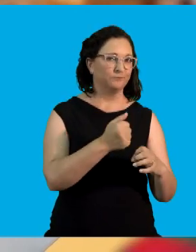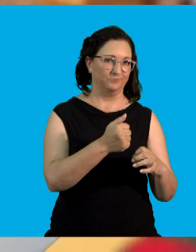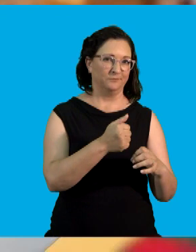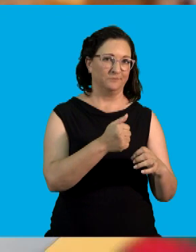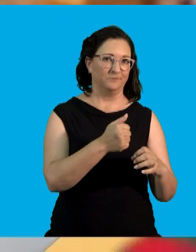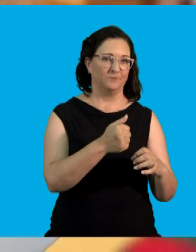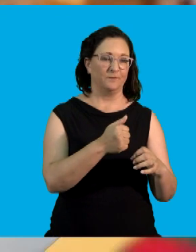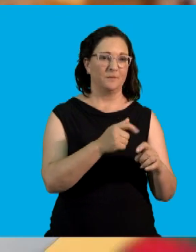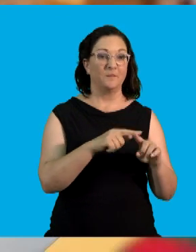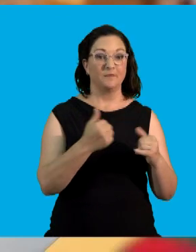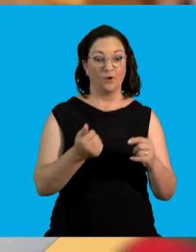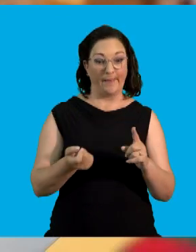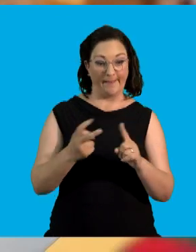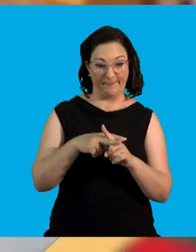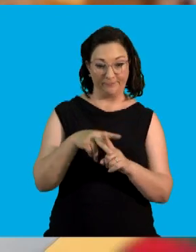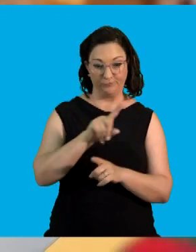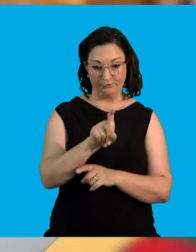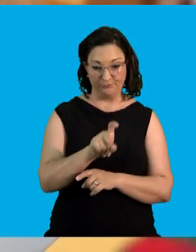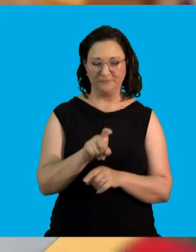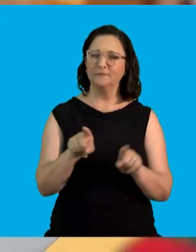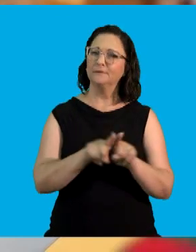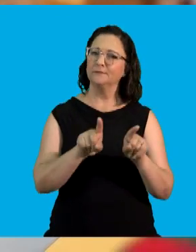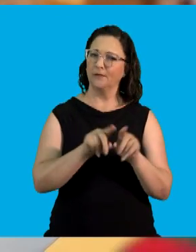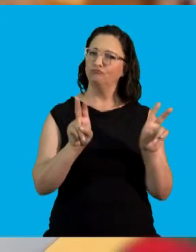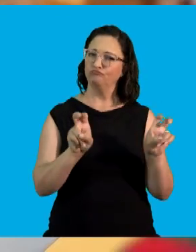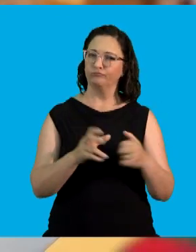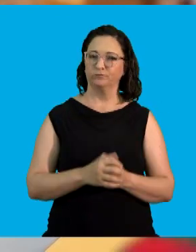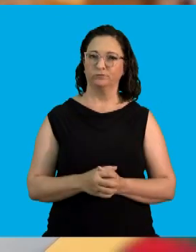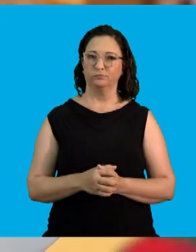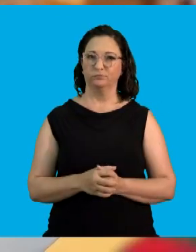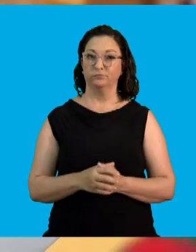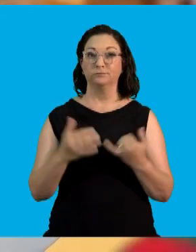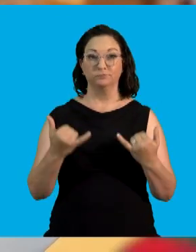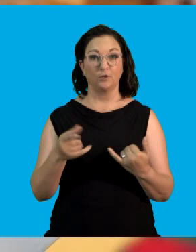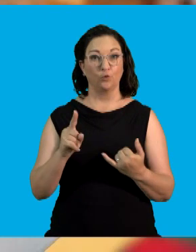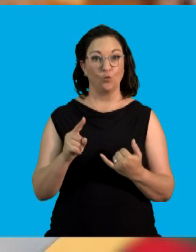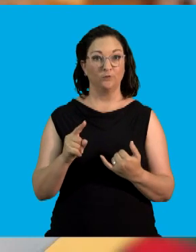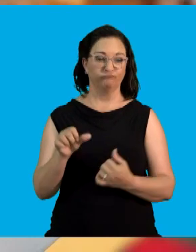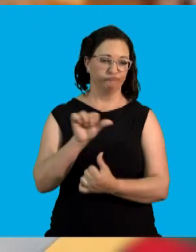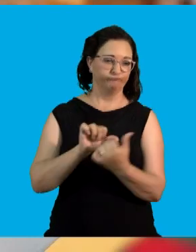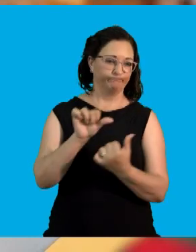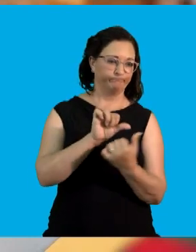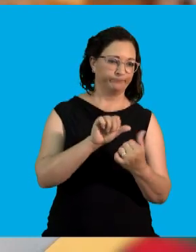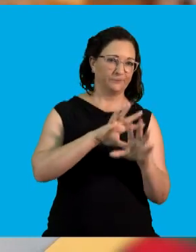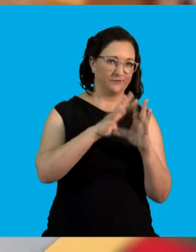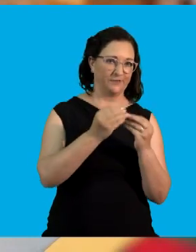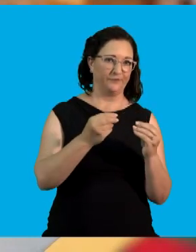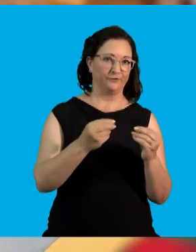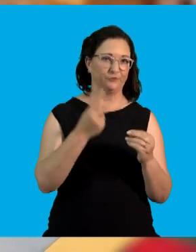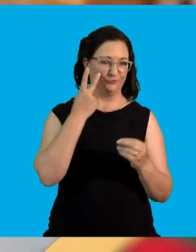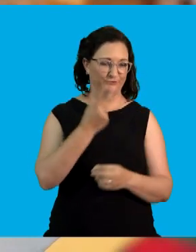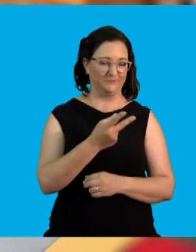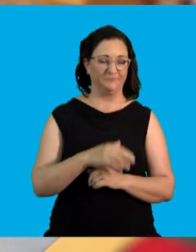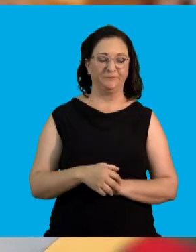contraction, and also looked at the application questions again based on the very same topic. So now let's do a quick recap on what we looked at in the entire